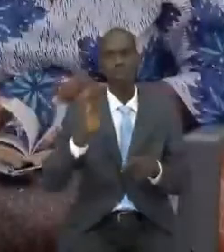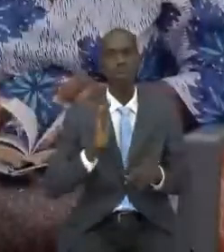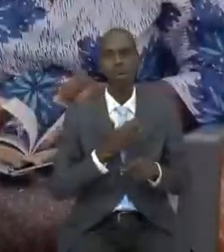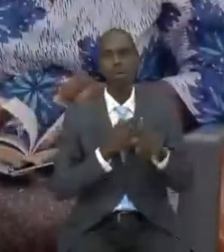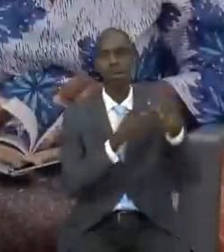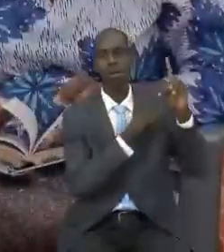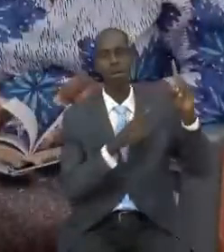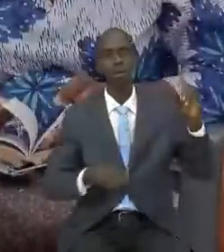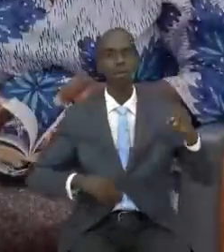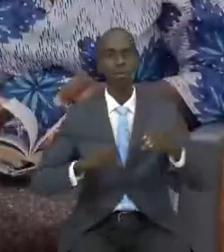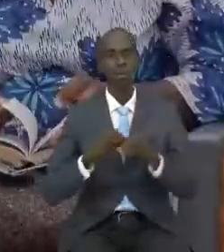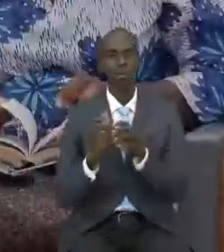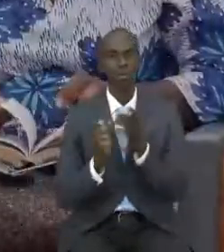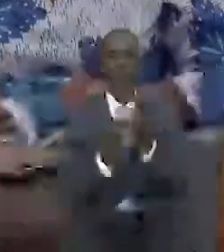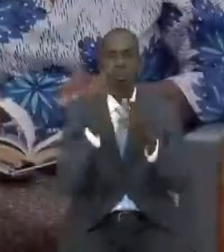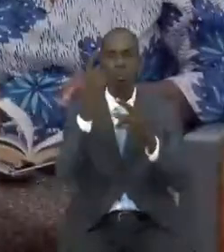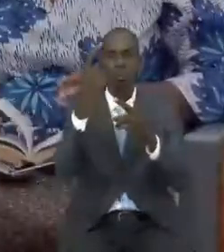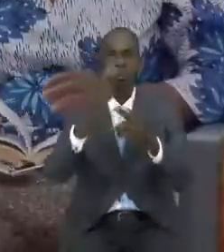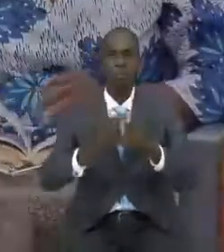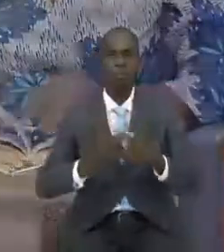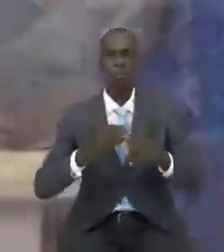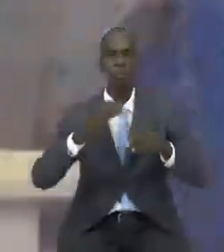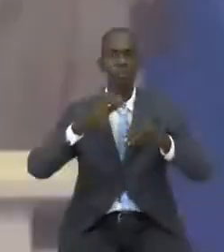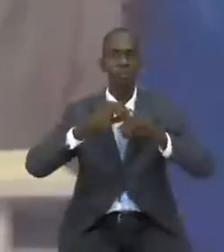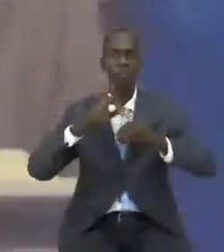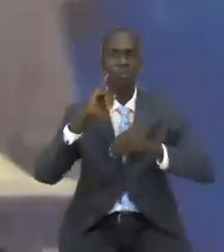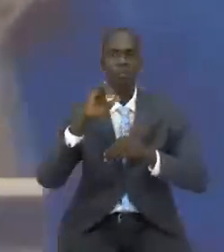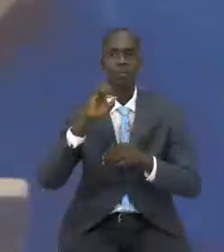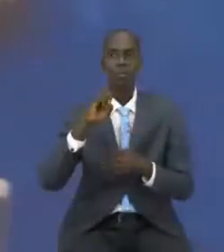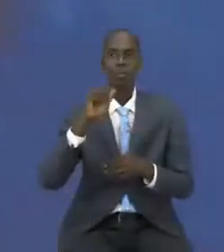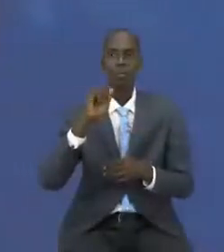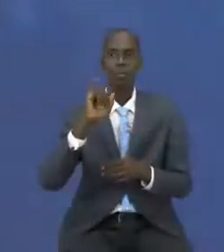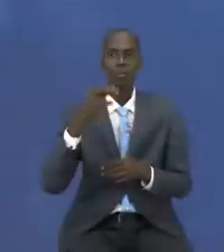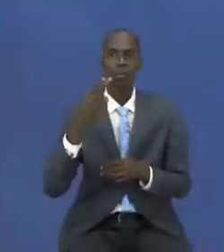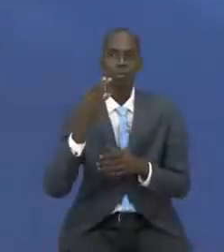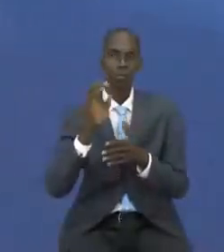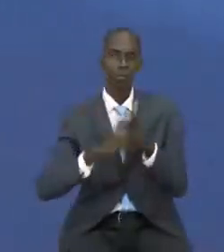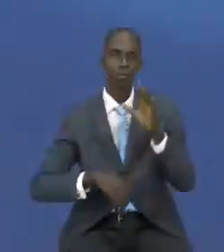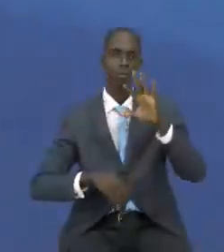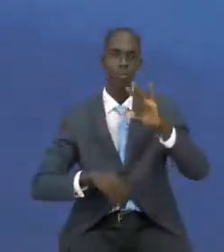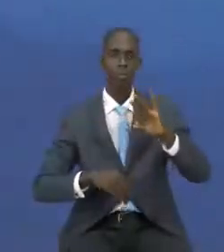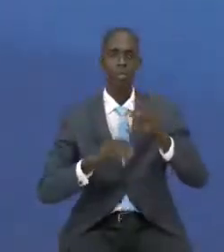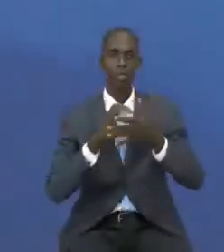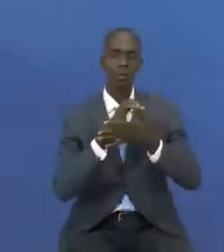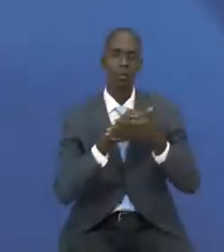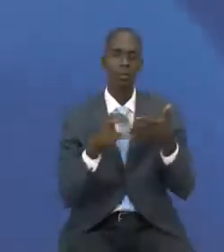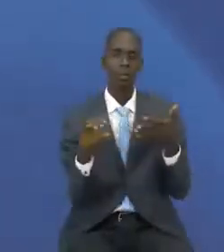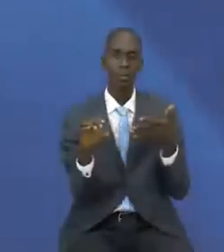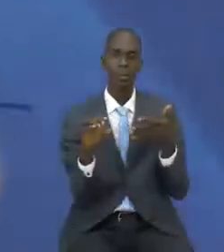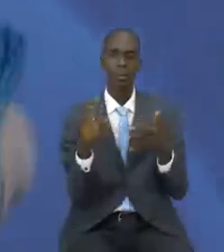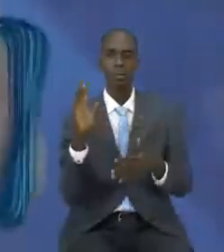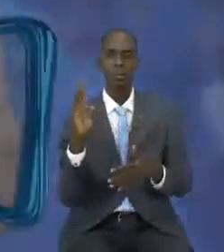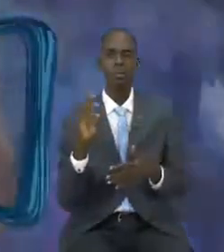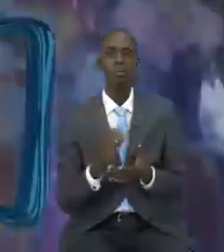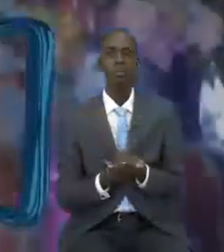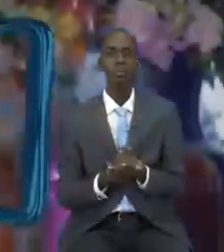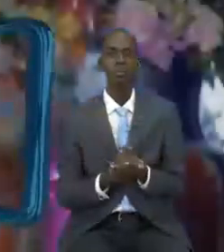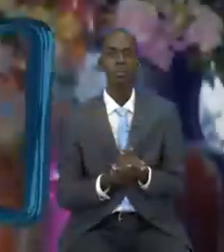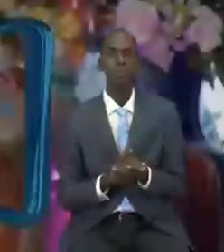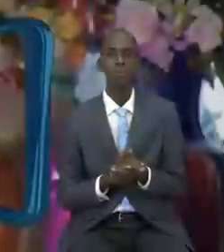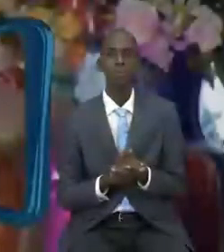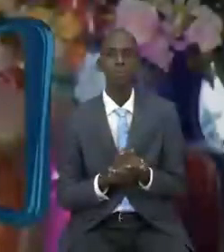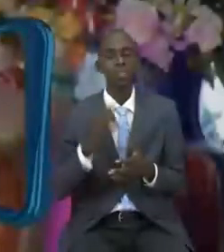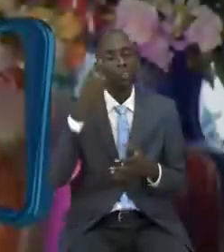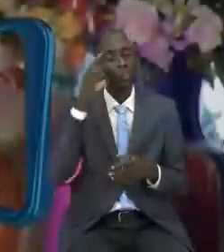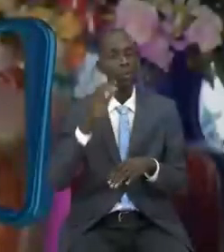Look at Isaiah chapter 9, reading from verse 6. It says in Isaiah chapter 9, verse 6, it says, for